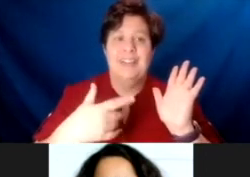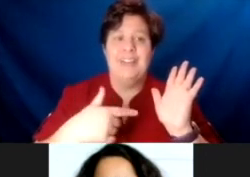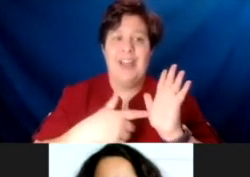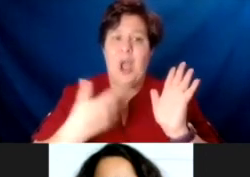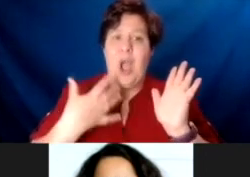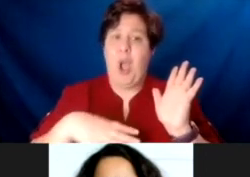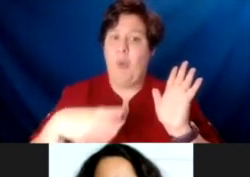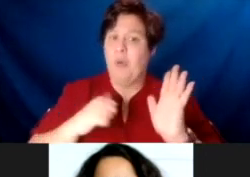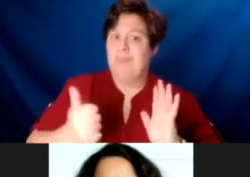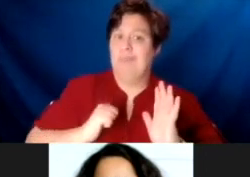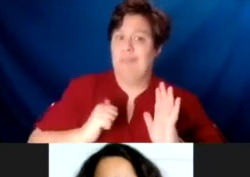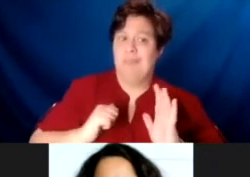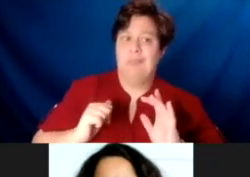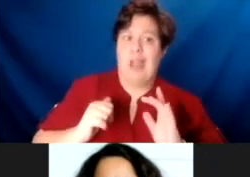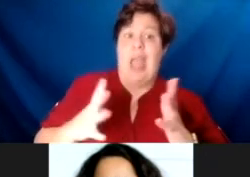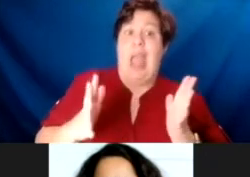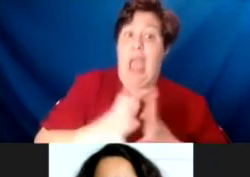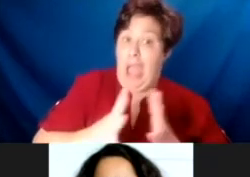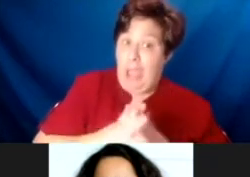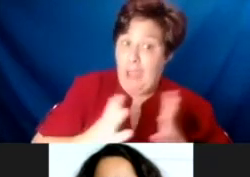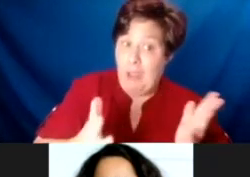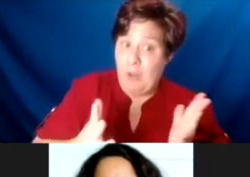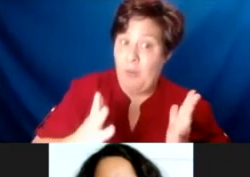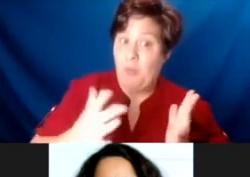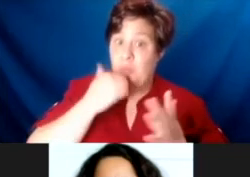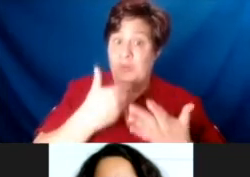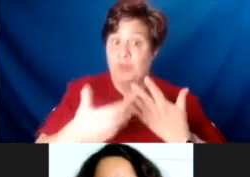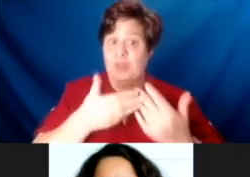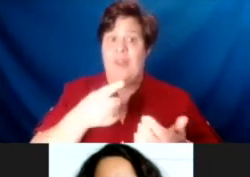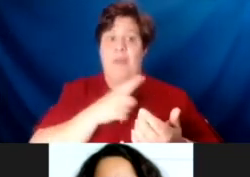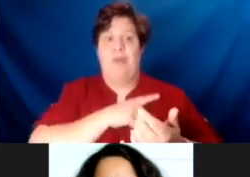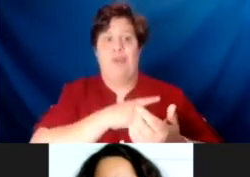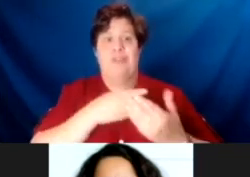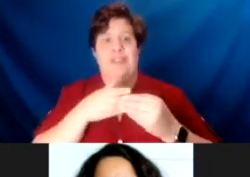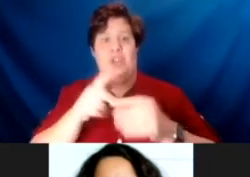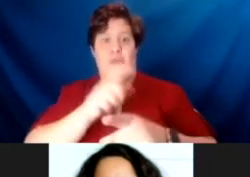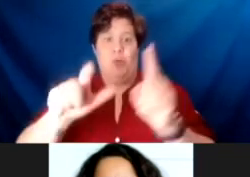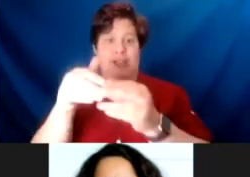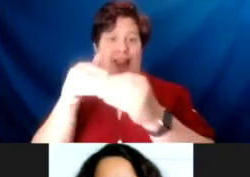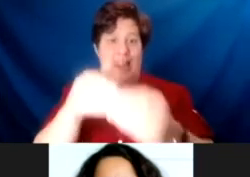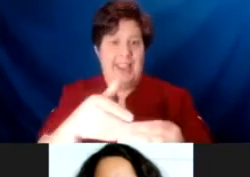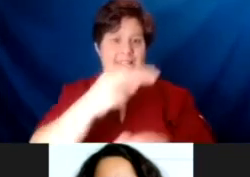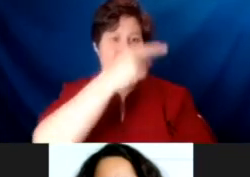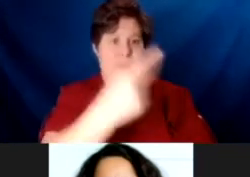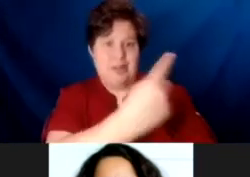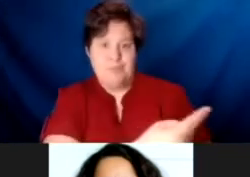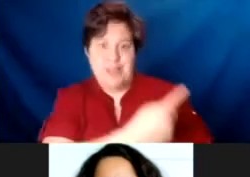to preempt now how we would address that, because we would take the lead of the community and the lead artist, and